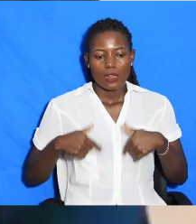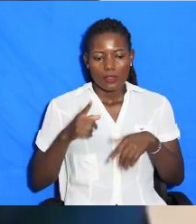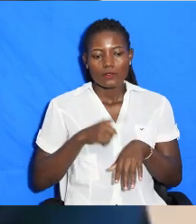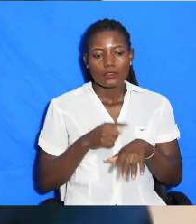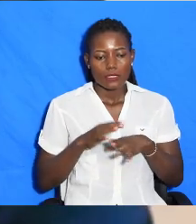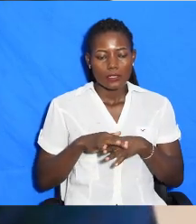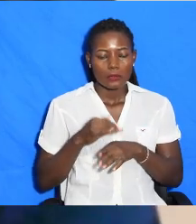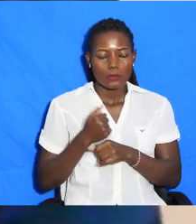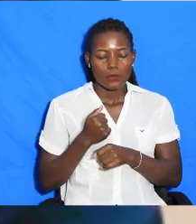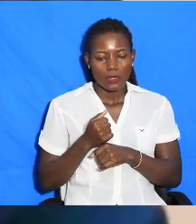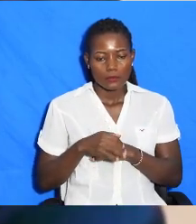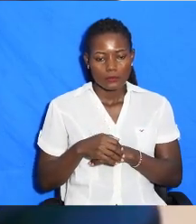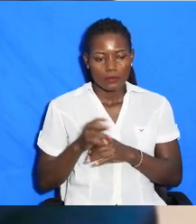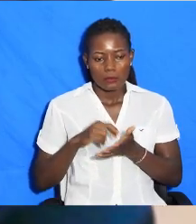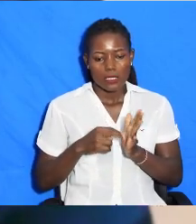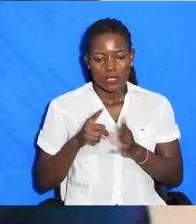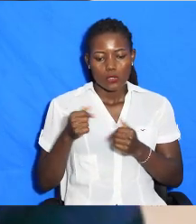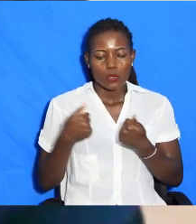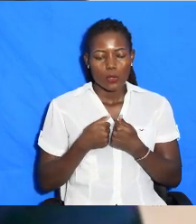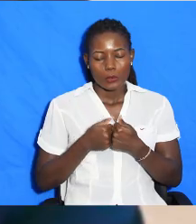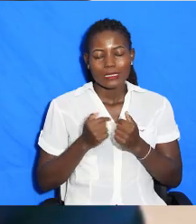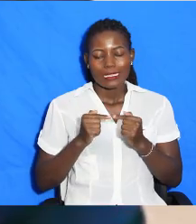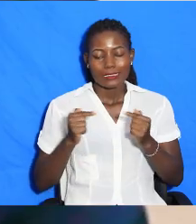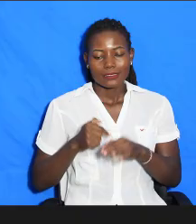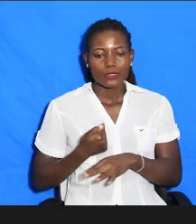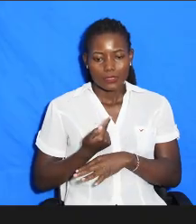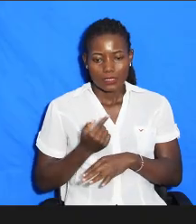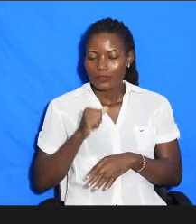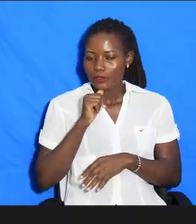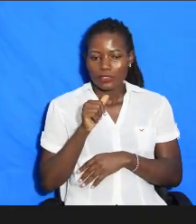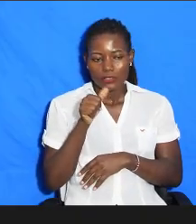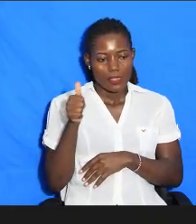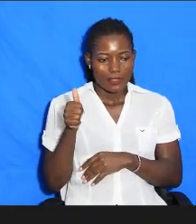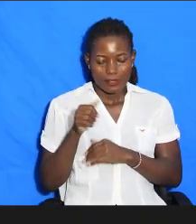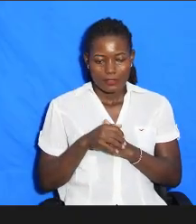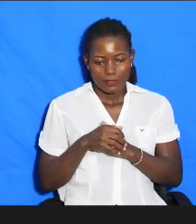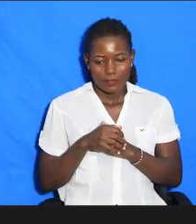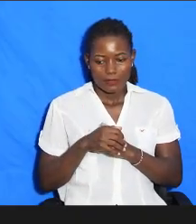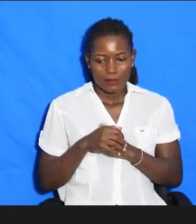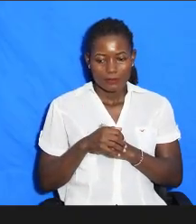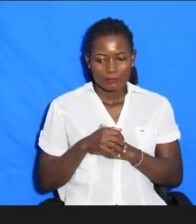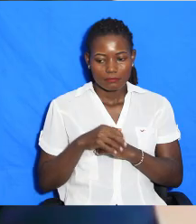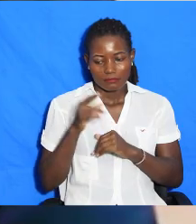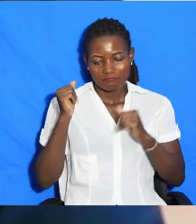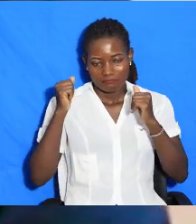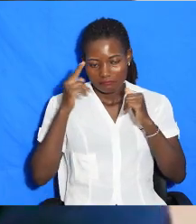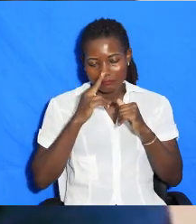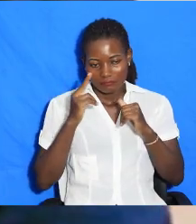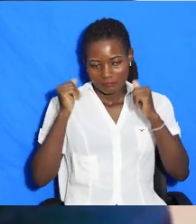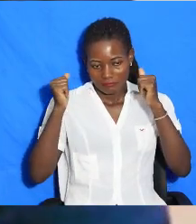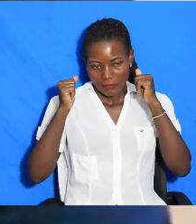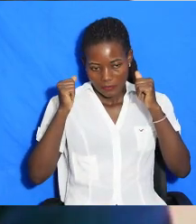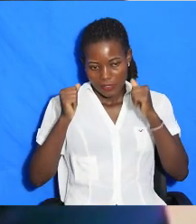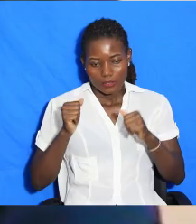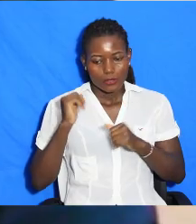yeah. So you compete against yourself, not against others. Y- yes. To the fans, they will be happy you've